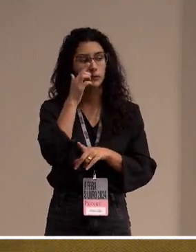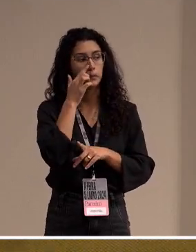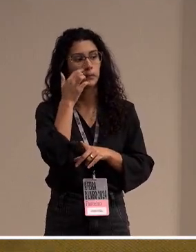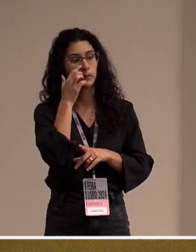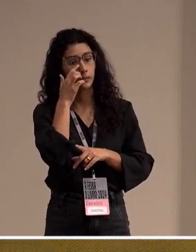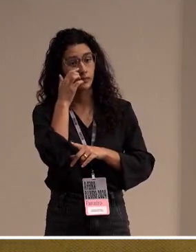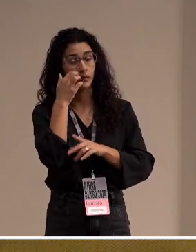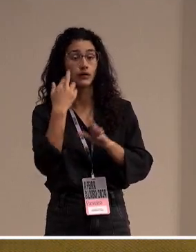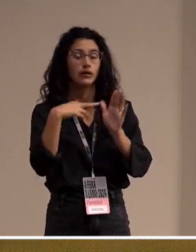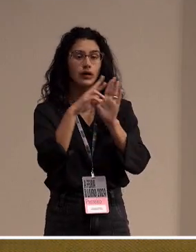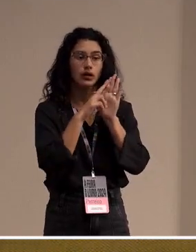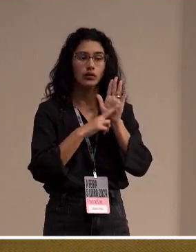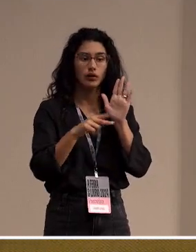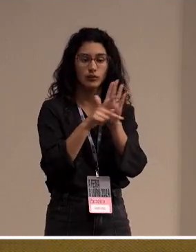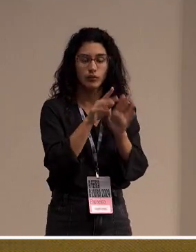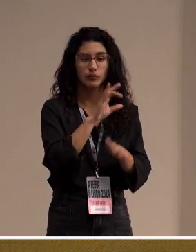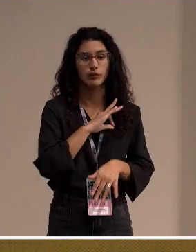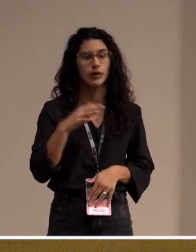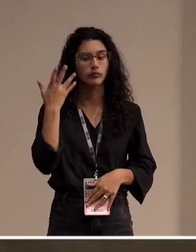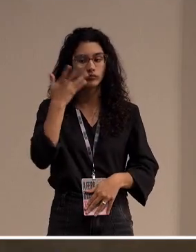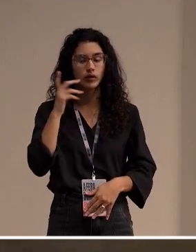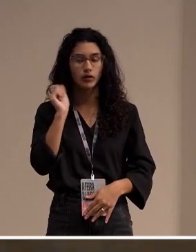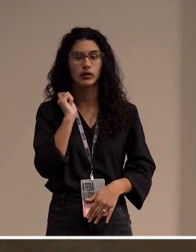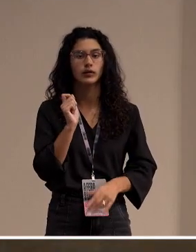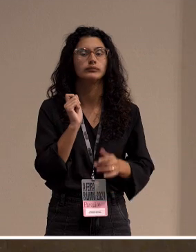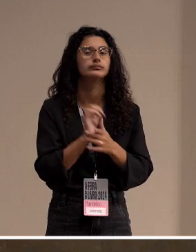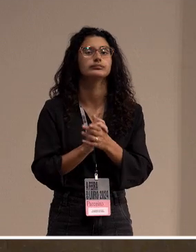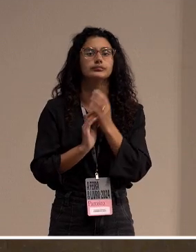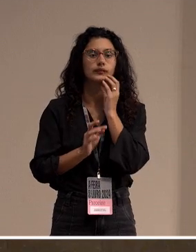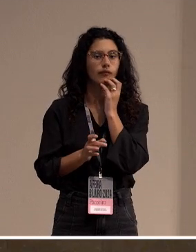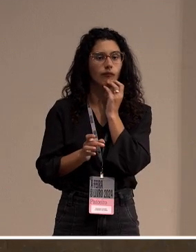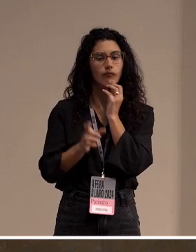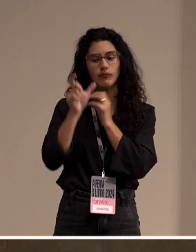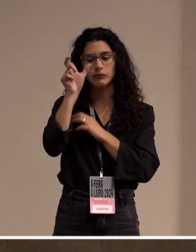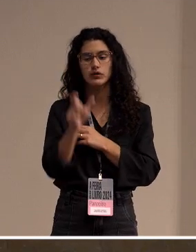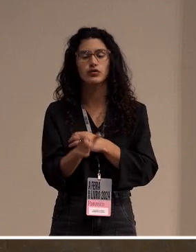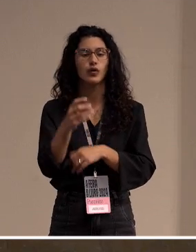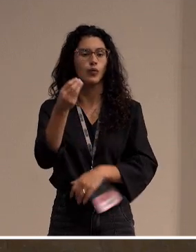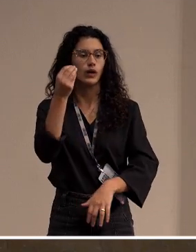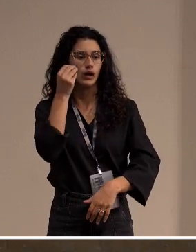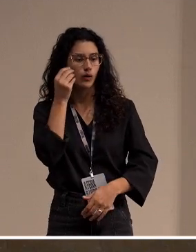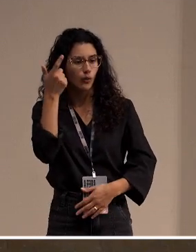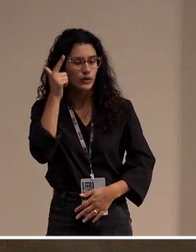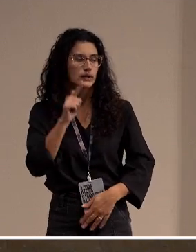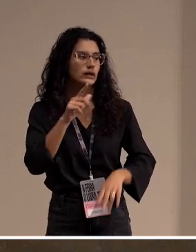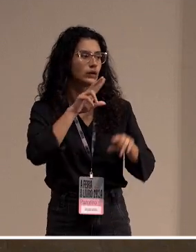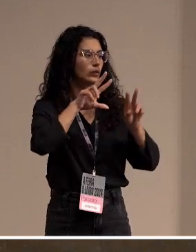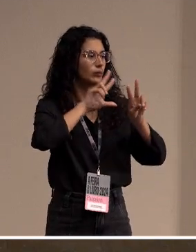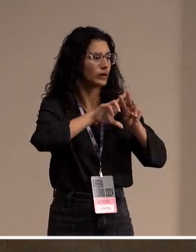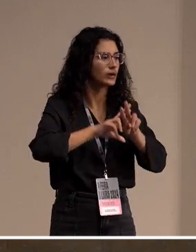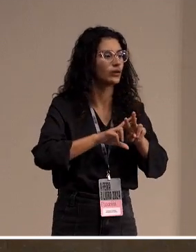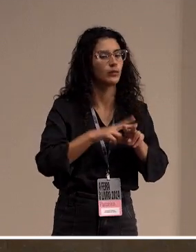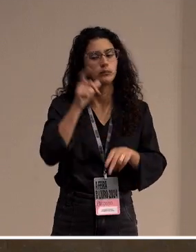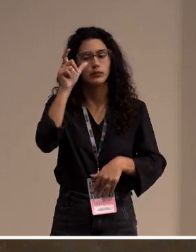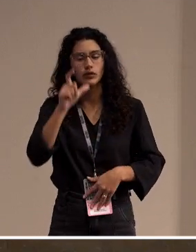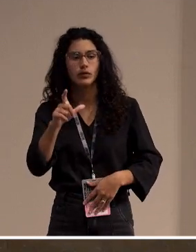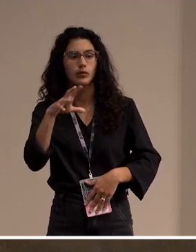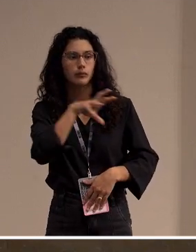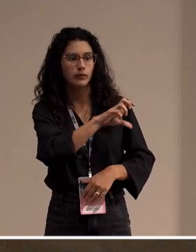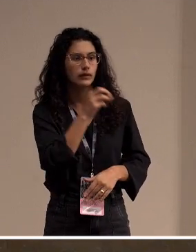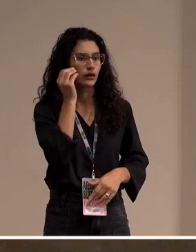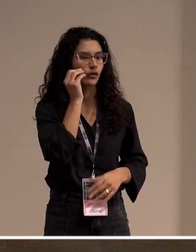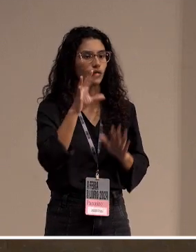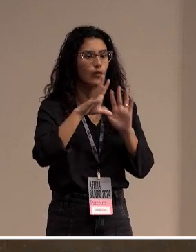report says the suspect resisted arrest. The suspect tried to take my gun. The suspect